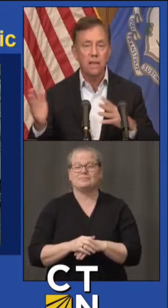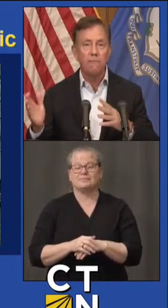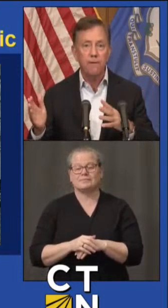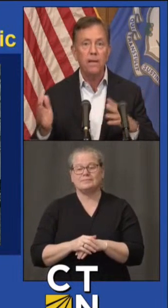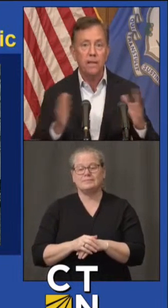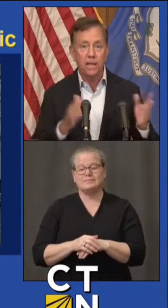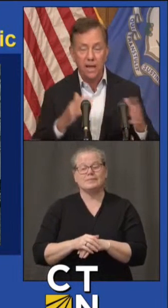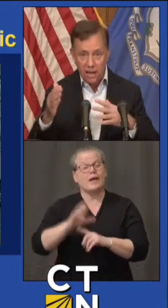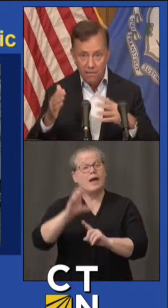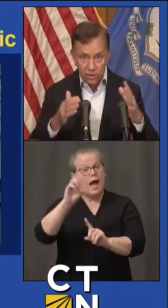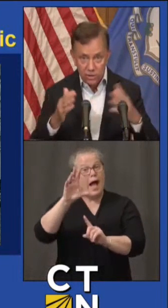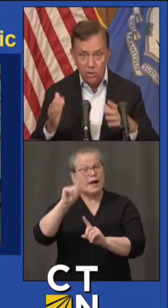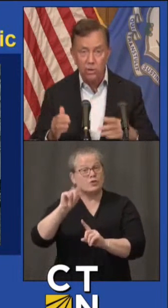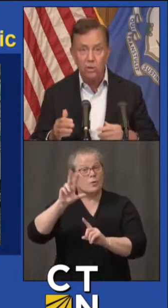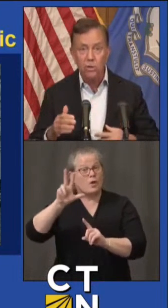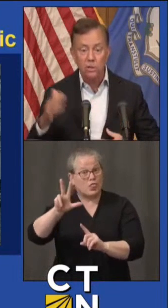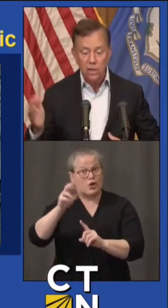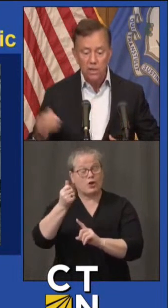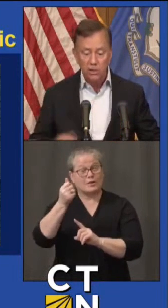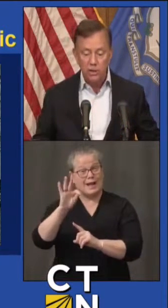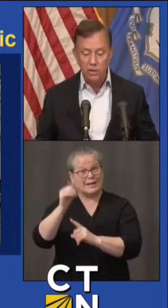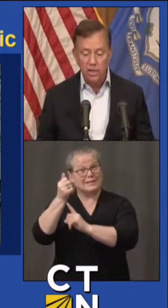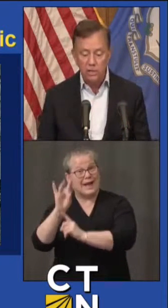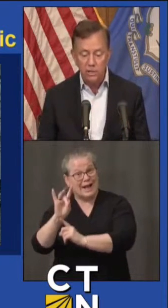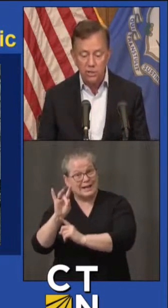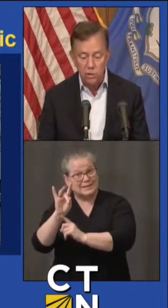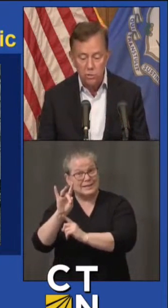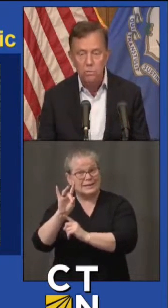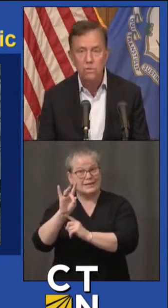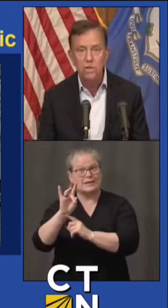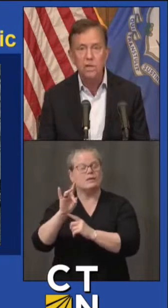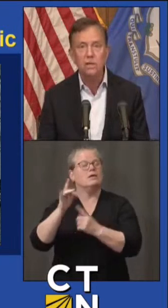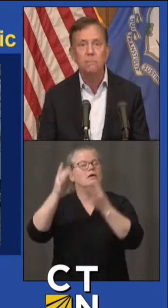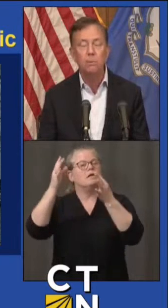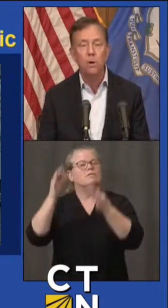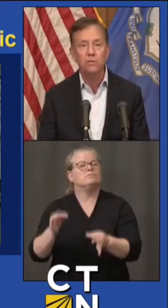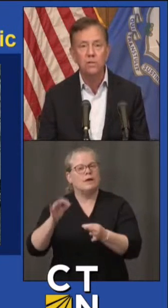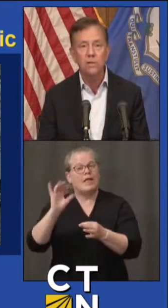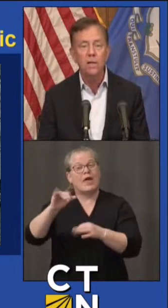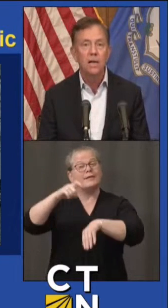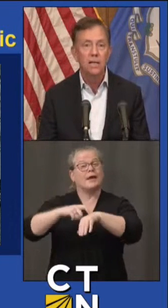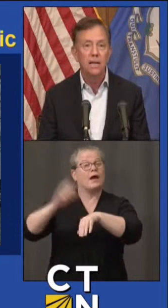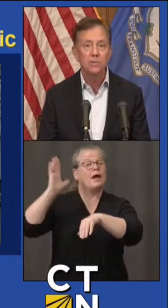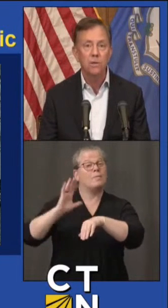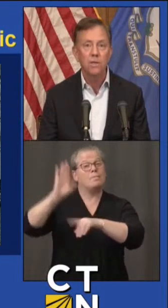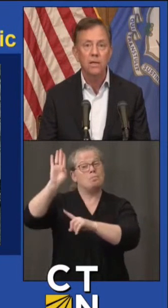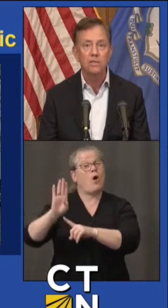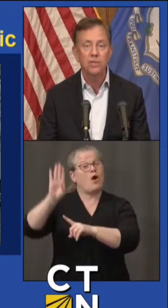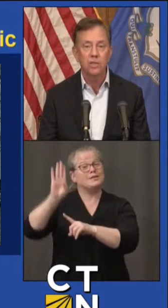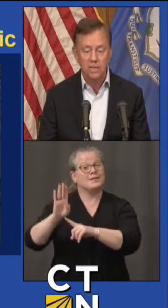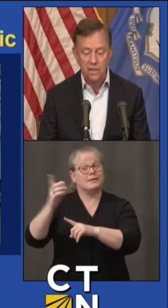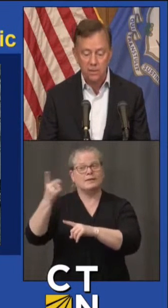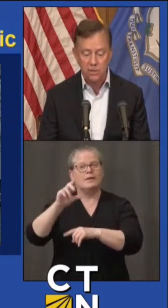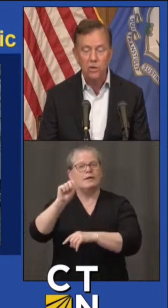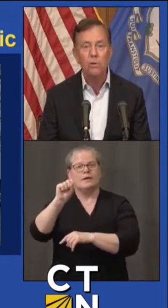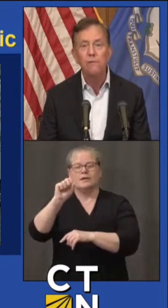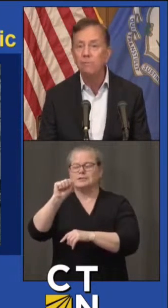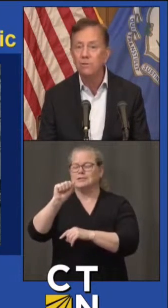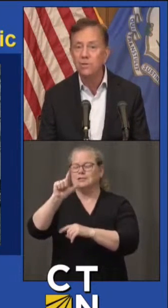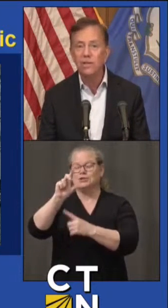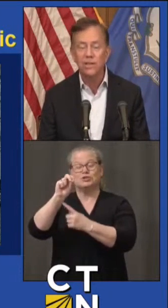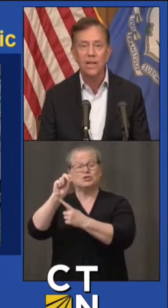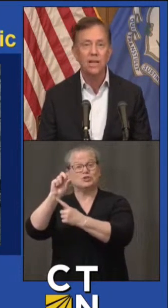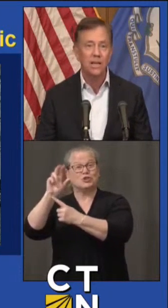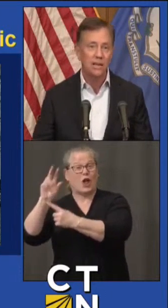they finally, having started earlier, they shut down the saloons in Boston, and that's when they shut down the soda fountains